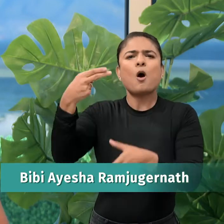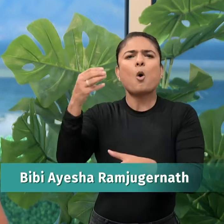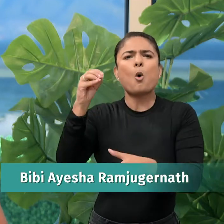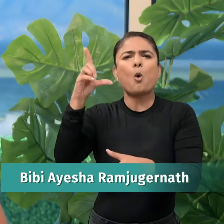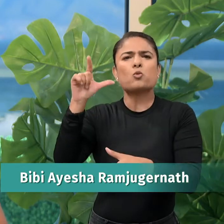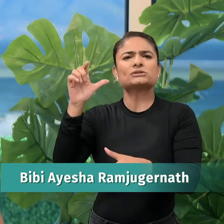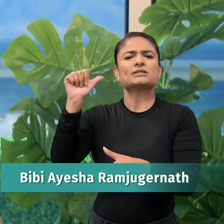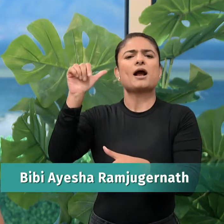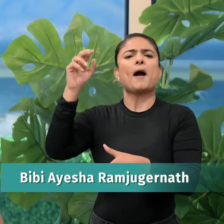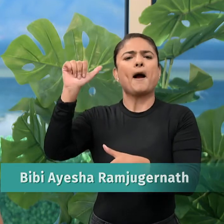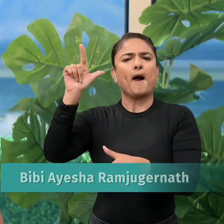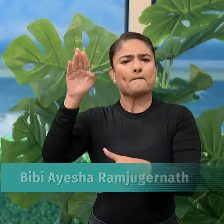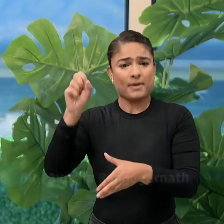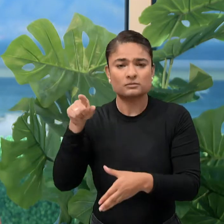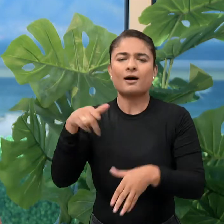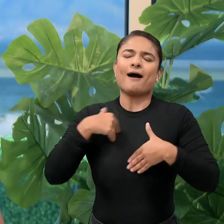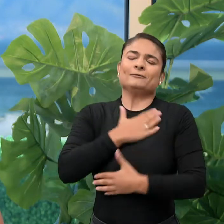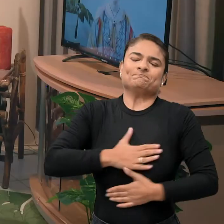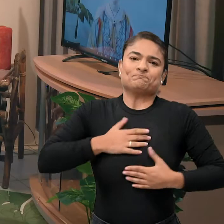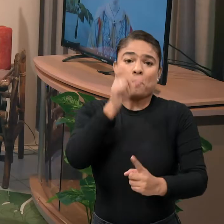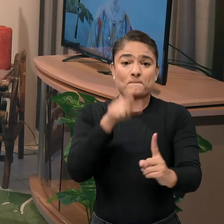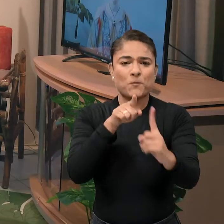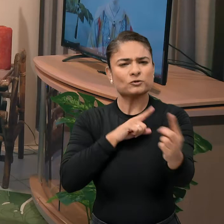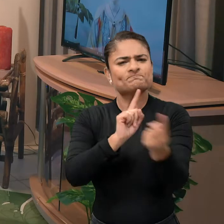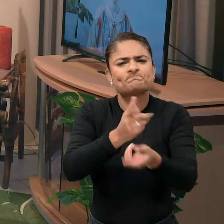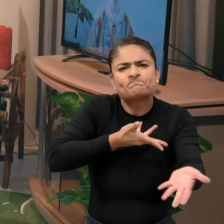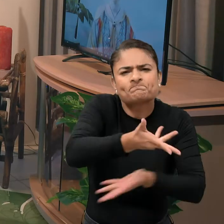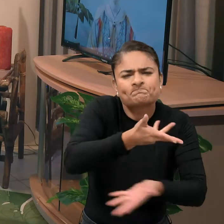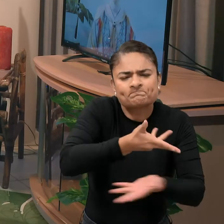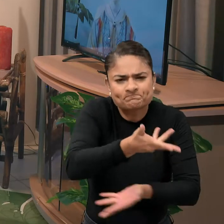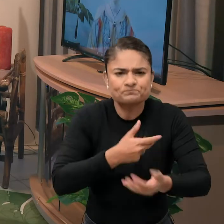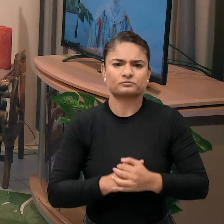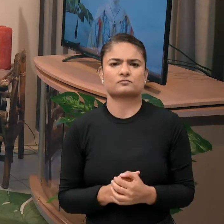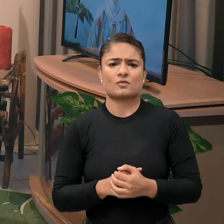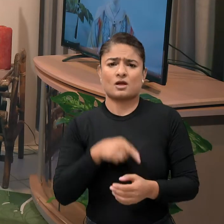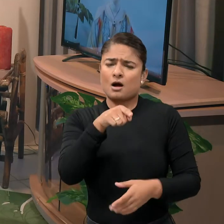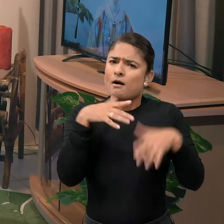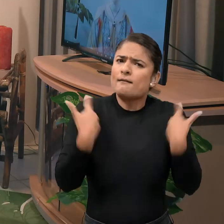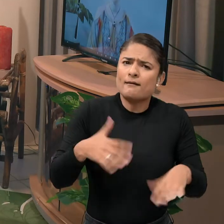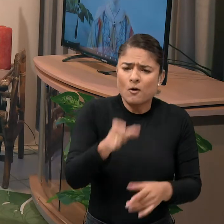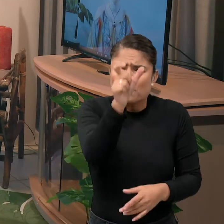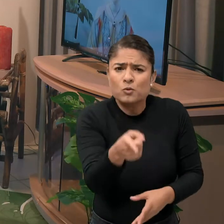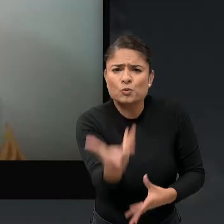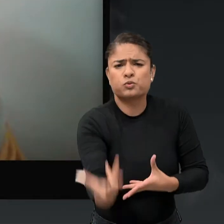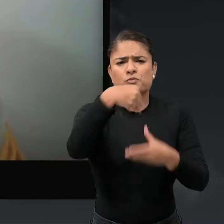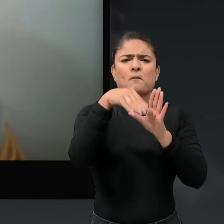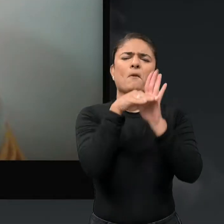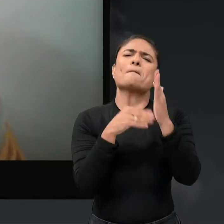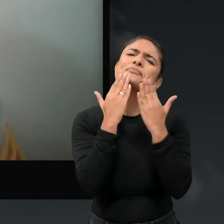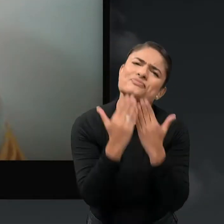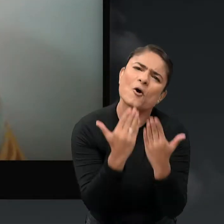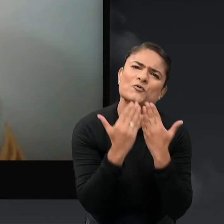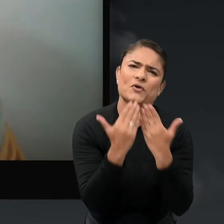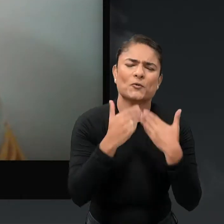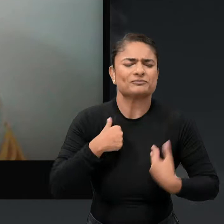Holding Albus. Today, I have the pleasure of speaking with Abongile Xhantini. Abongile, it's so great to have you on the